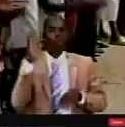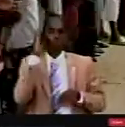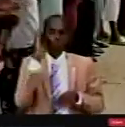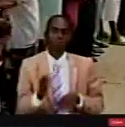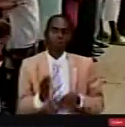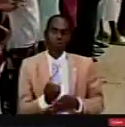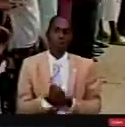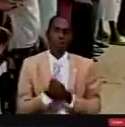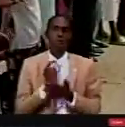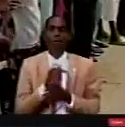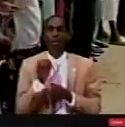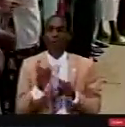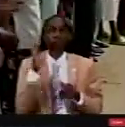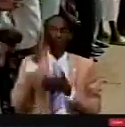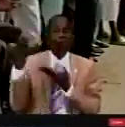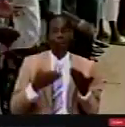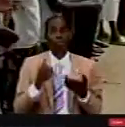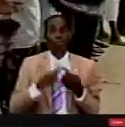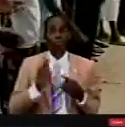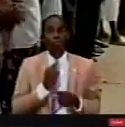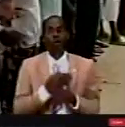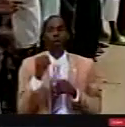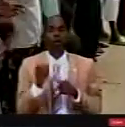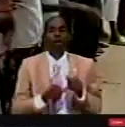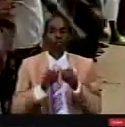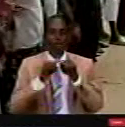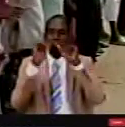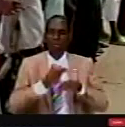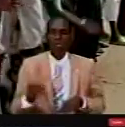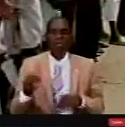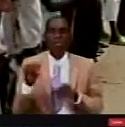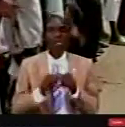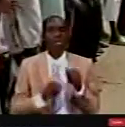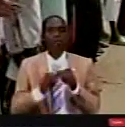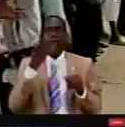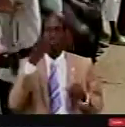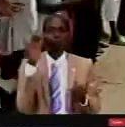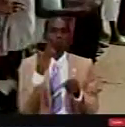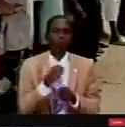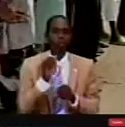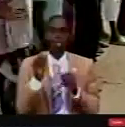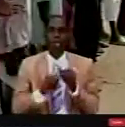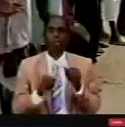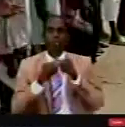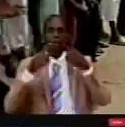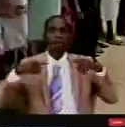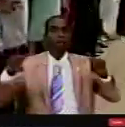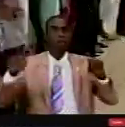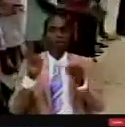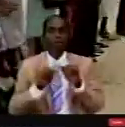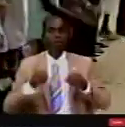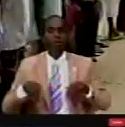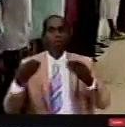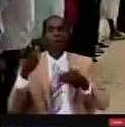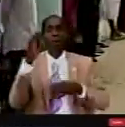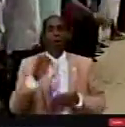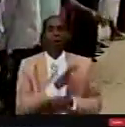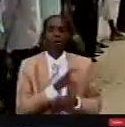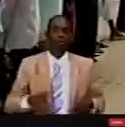every promise every pronouncements every provision by Christ from California